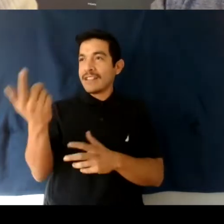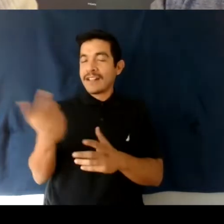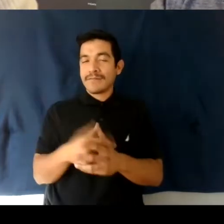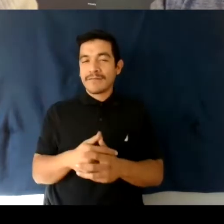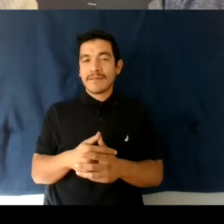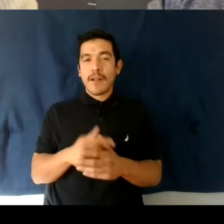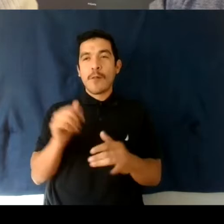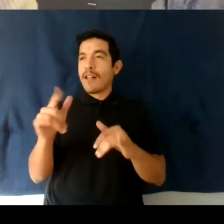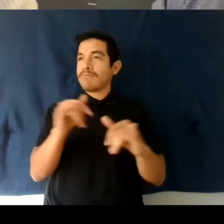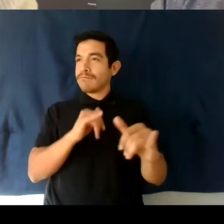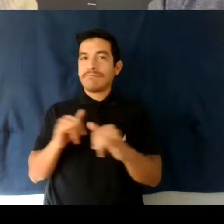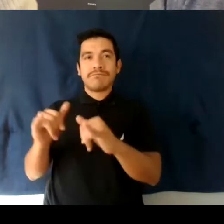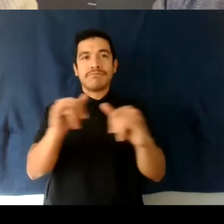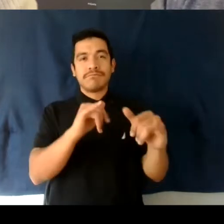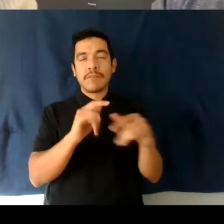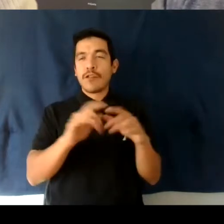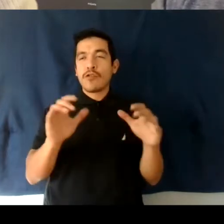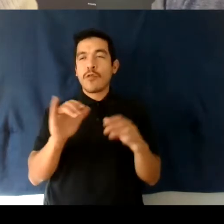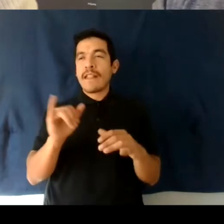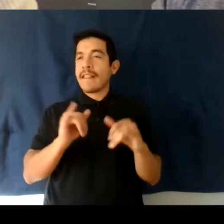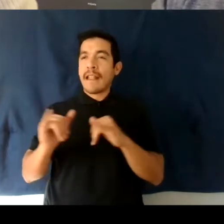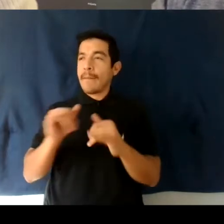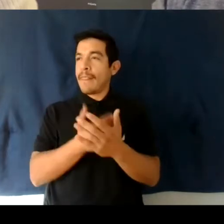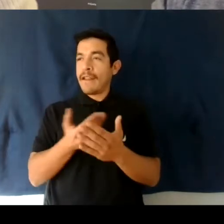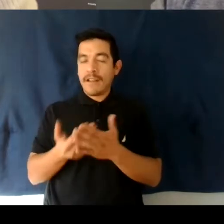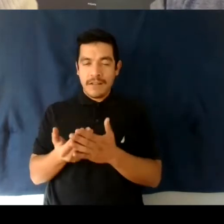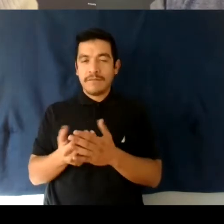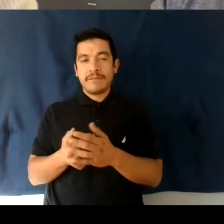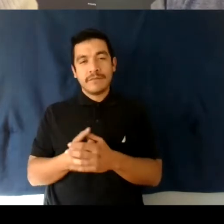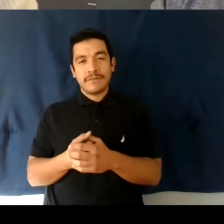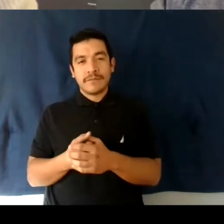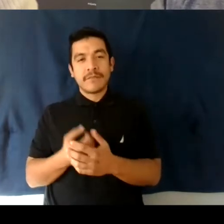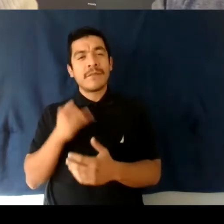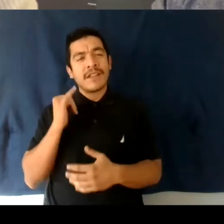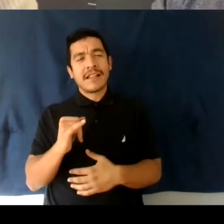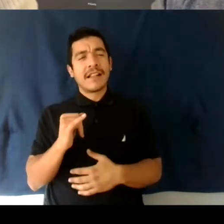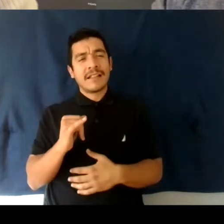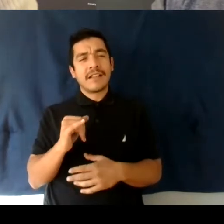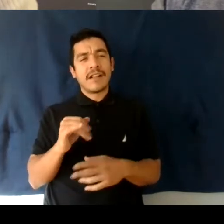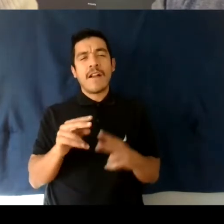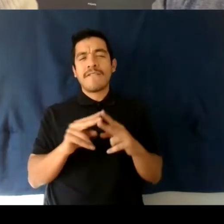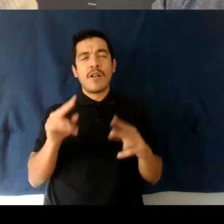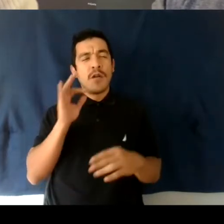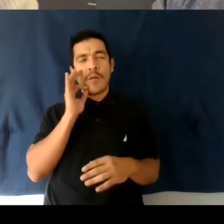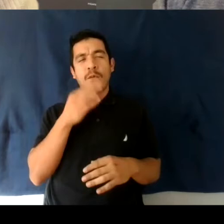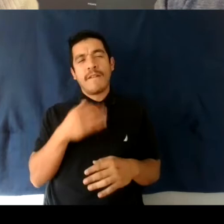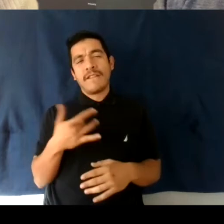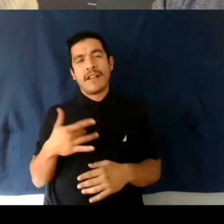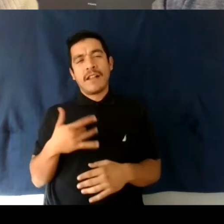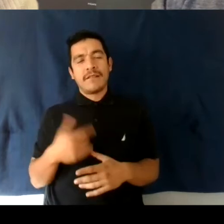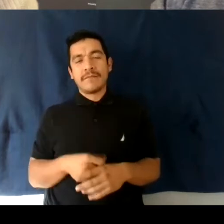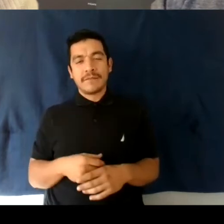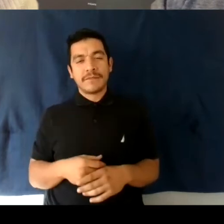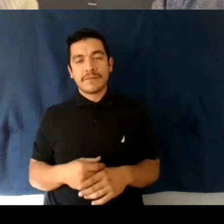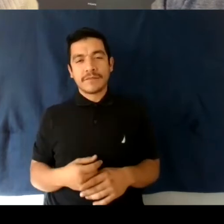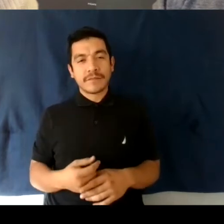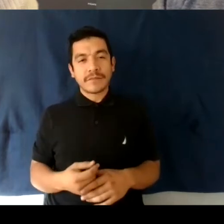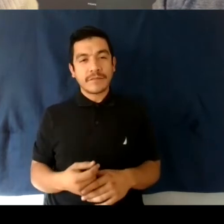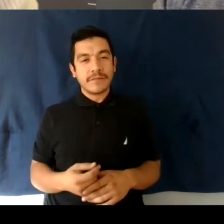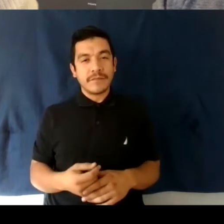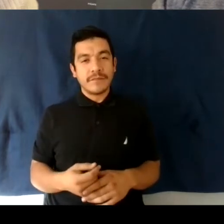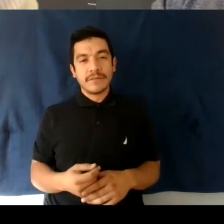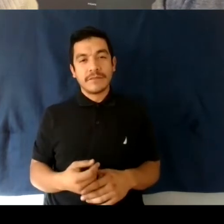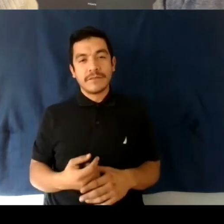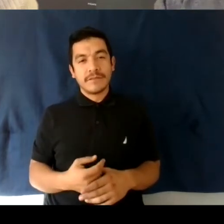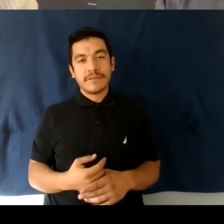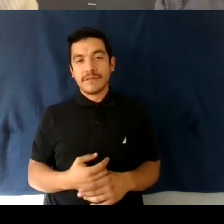are all trying to do essentially the same thing. So I think that was just like such a cool feeling. Um,